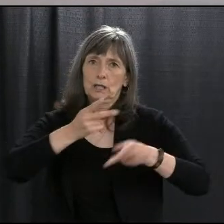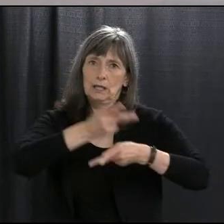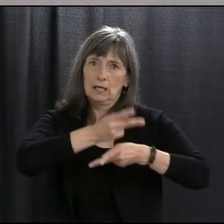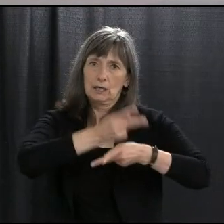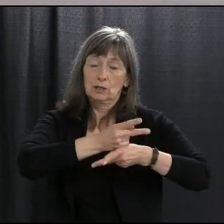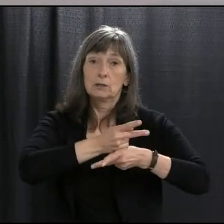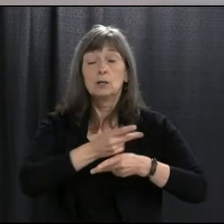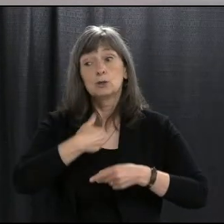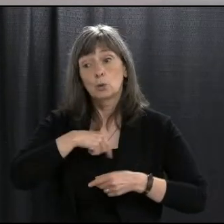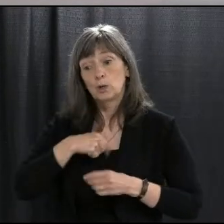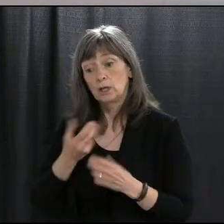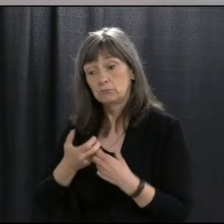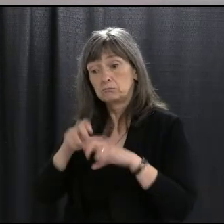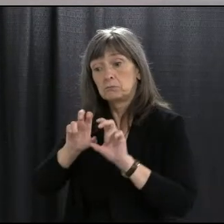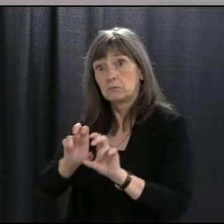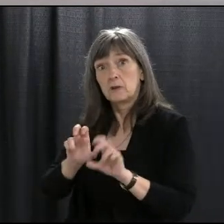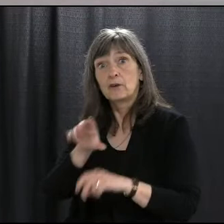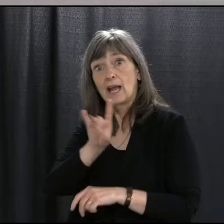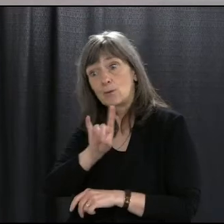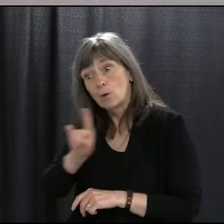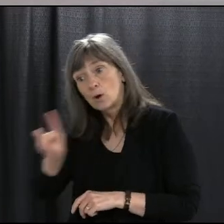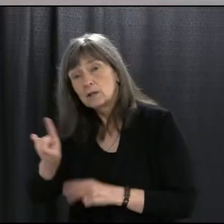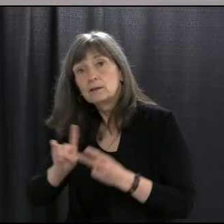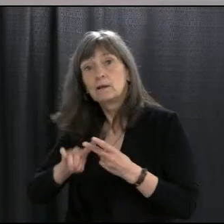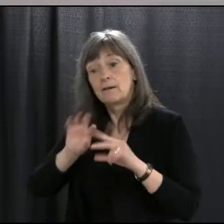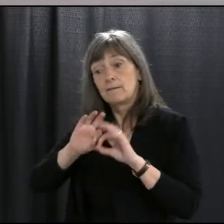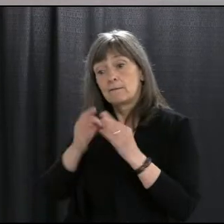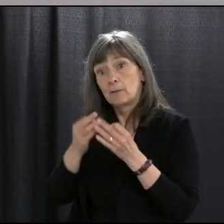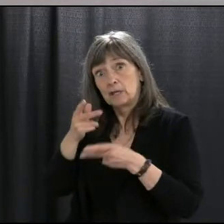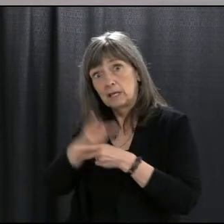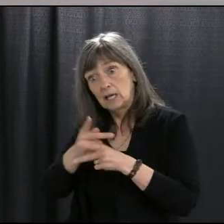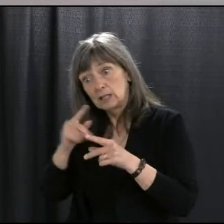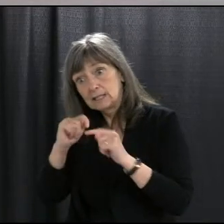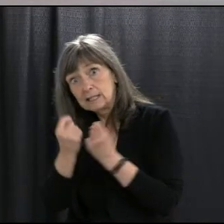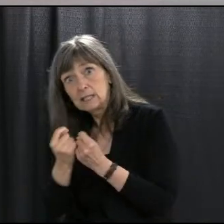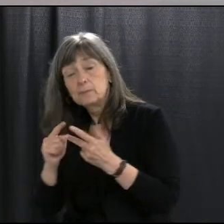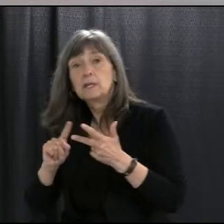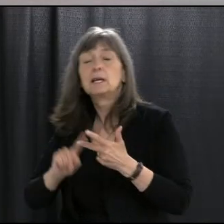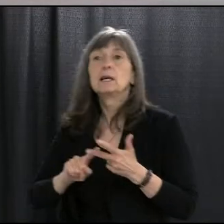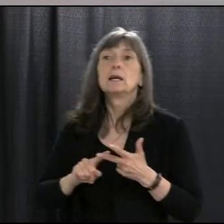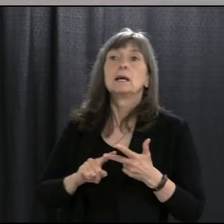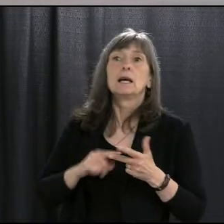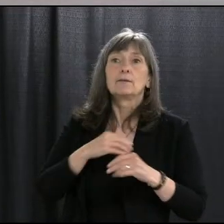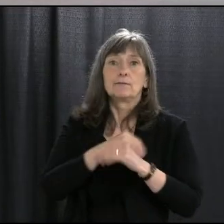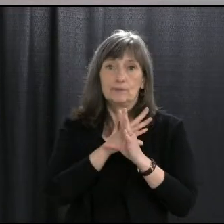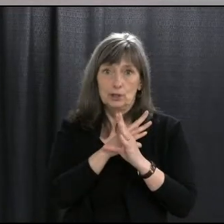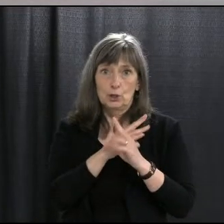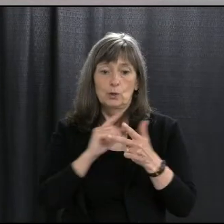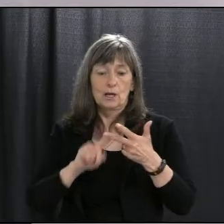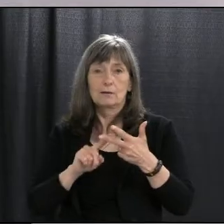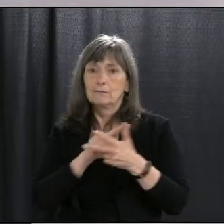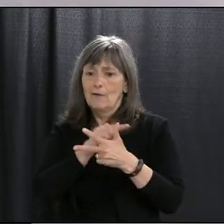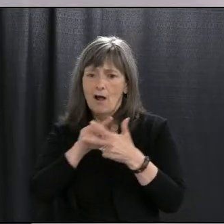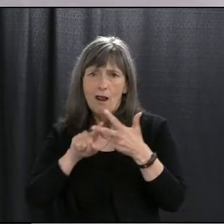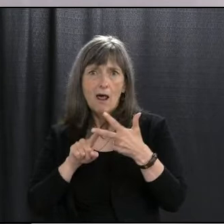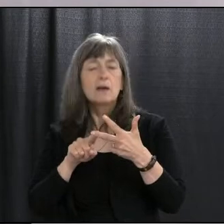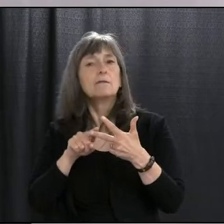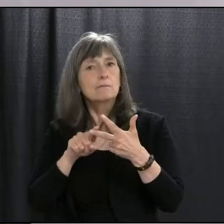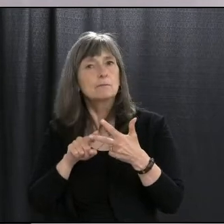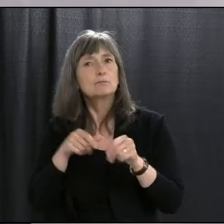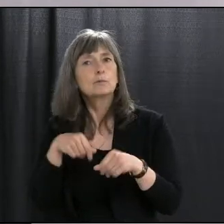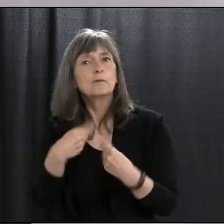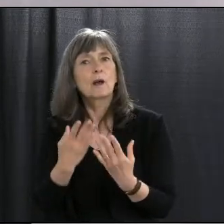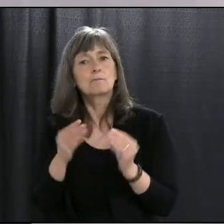family care teams, 811, and virtual care, and this is an innovative approach to improve access